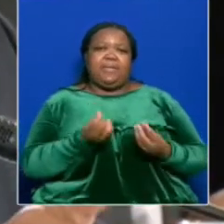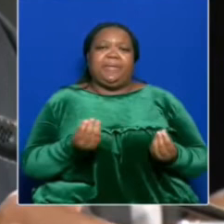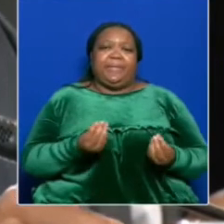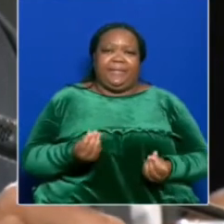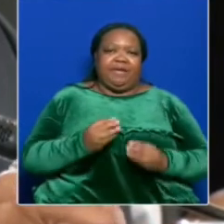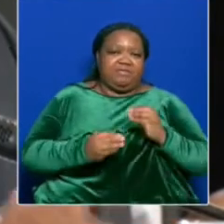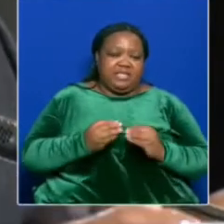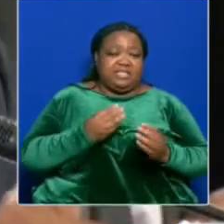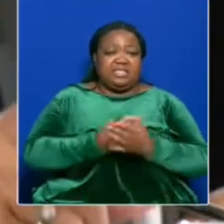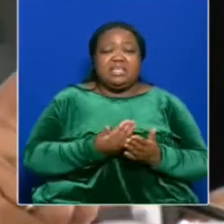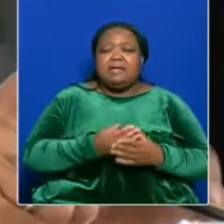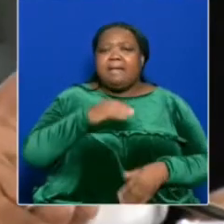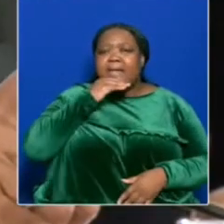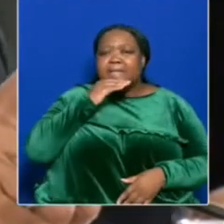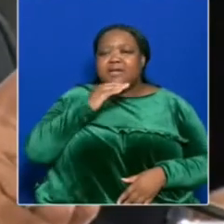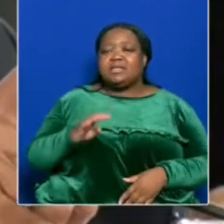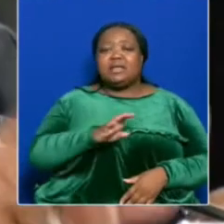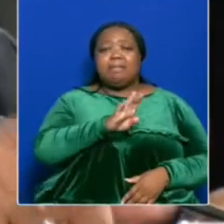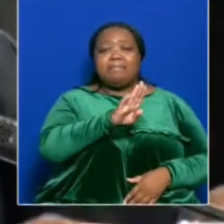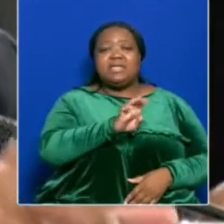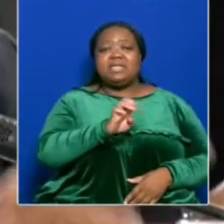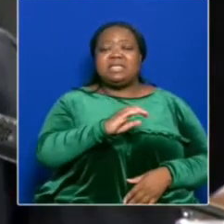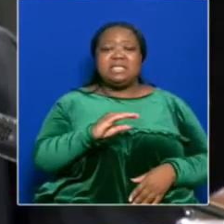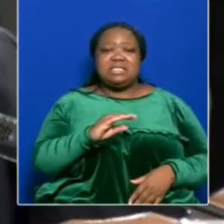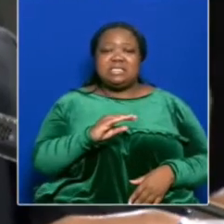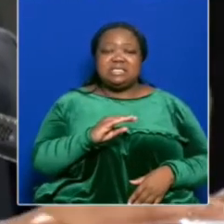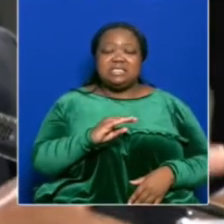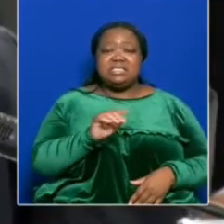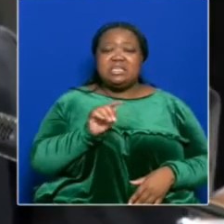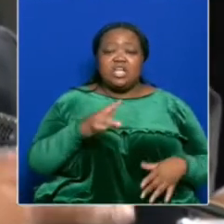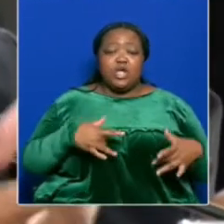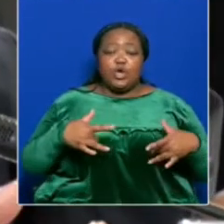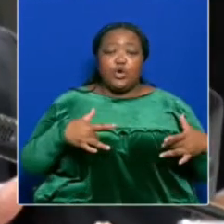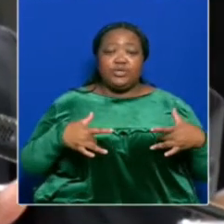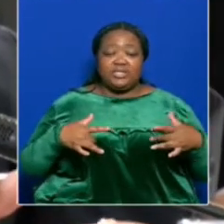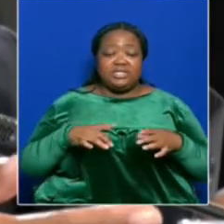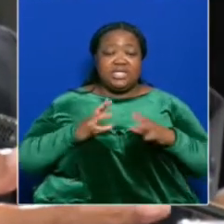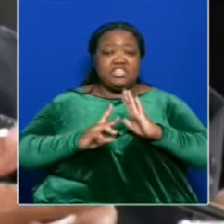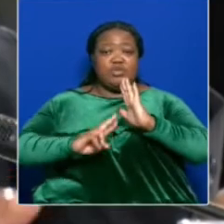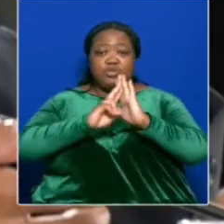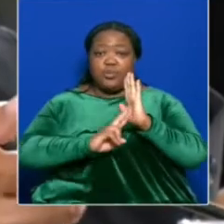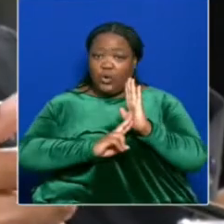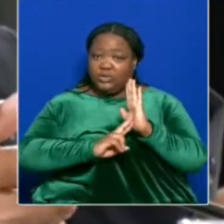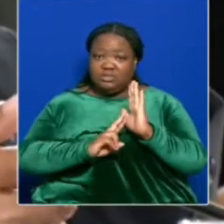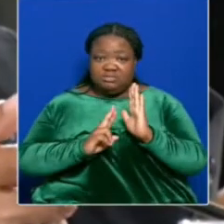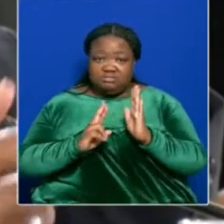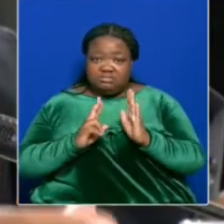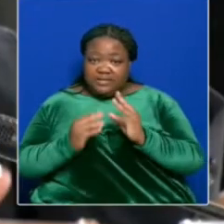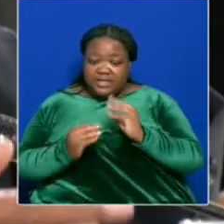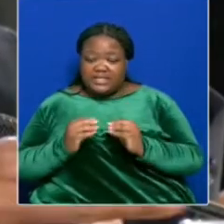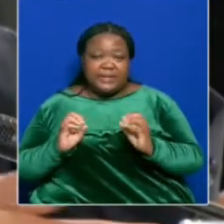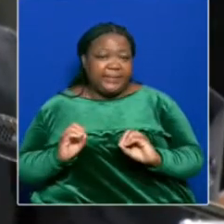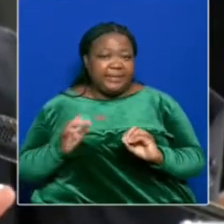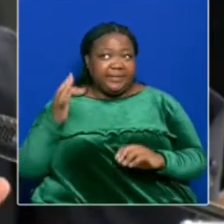not address the concerns in the probity report, but simply submitted to the BAC, and you